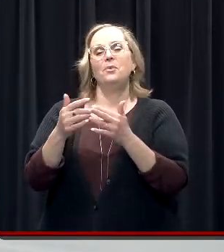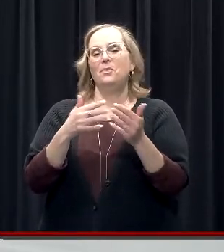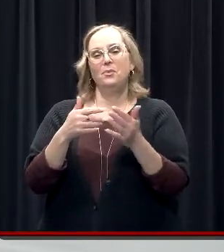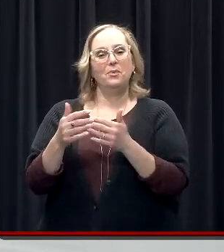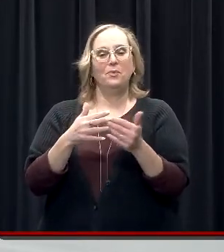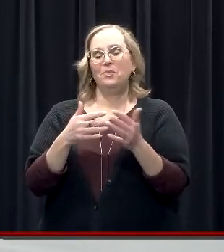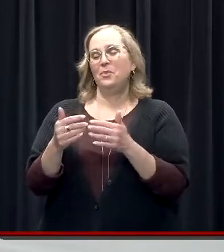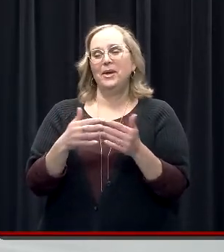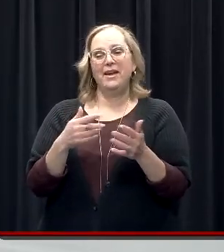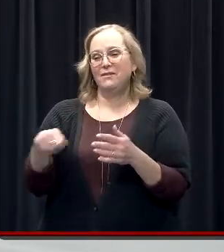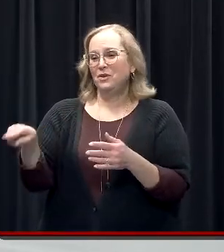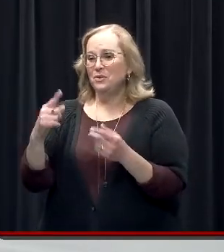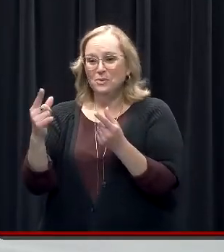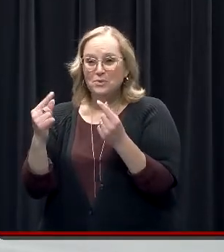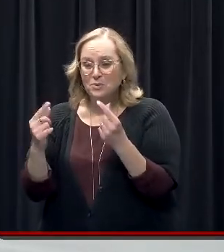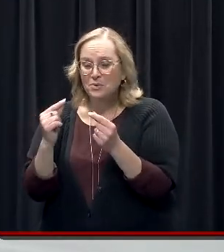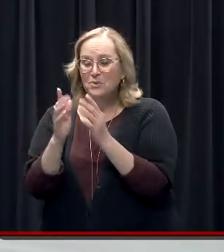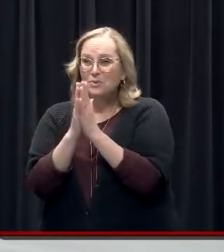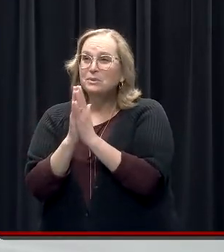Whatever it may be.